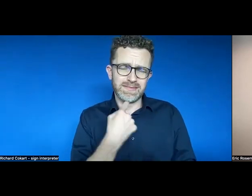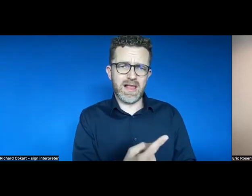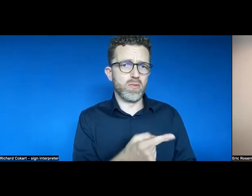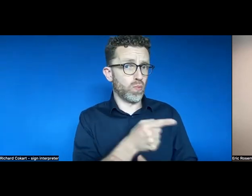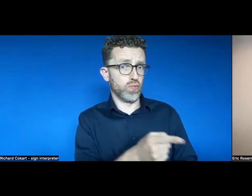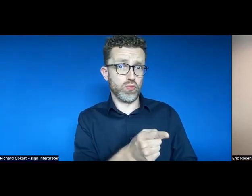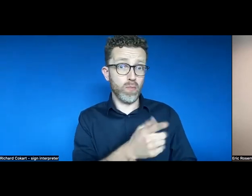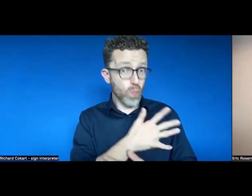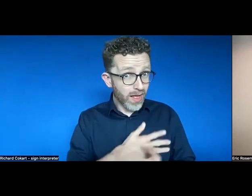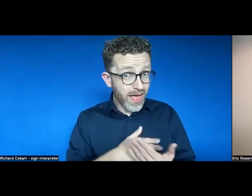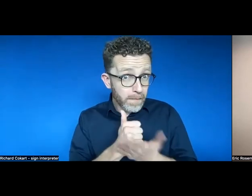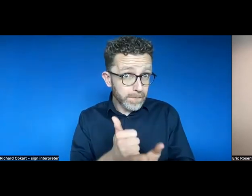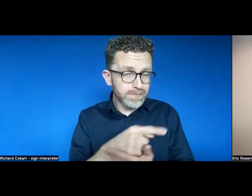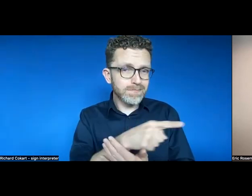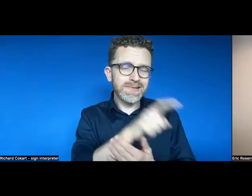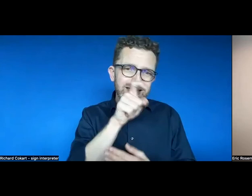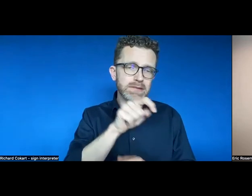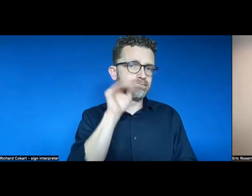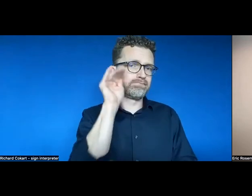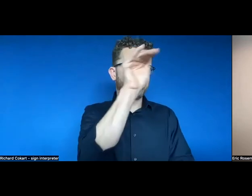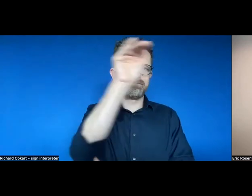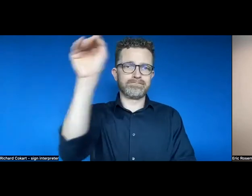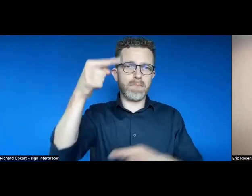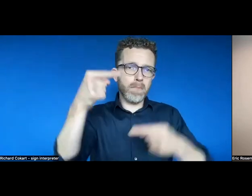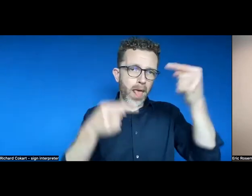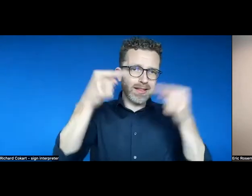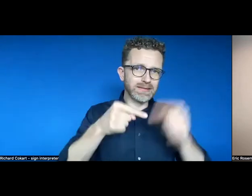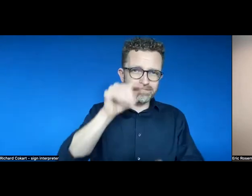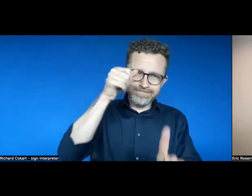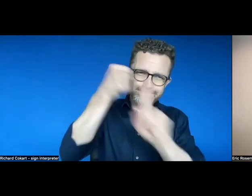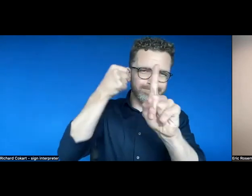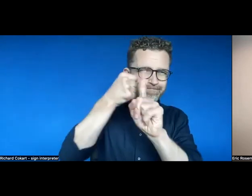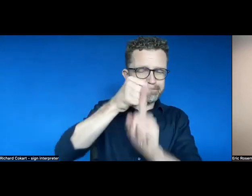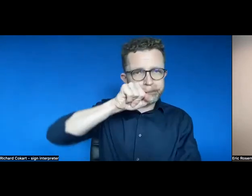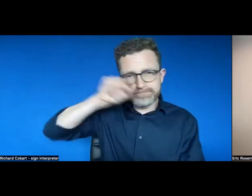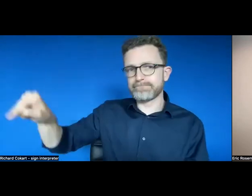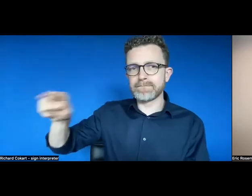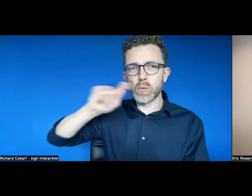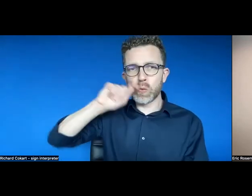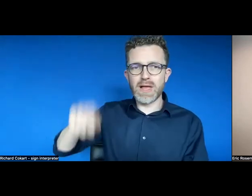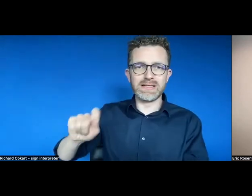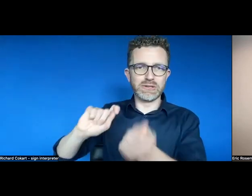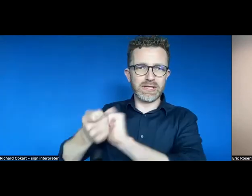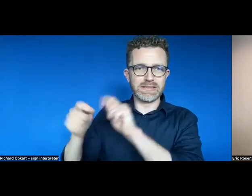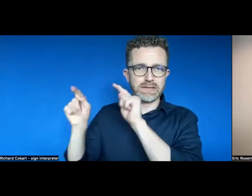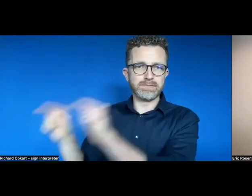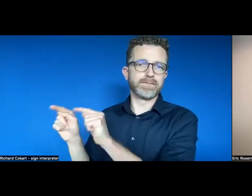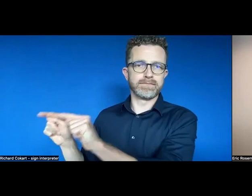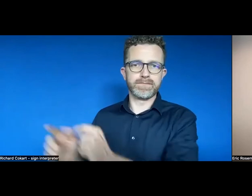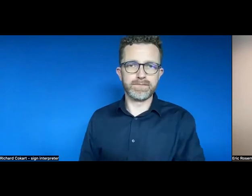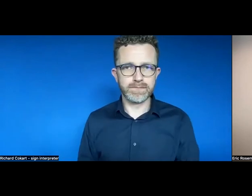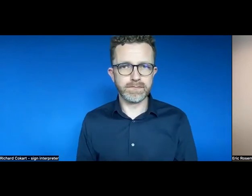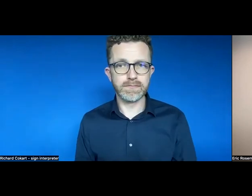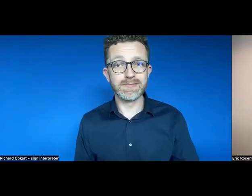hat to begin this work with no funding. We need your support to keep it going. If we can spotlight and keep the